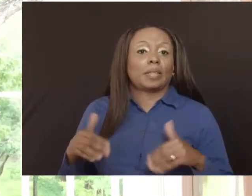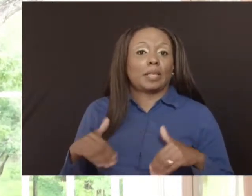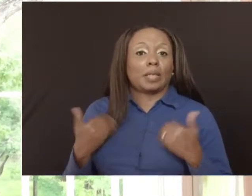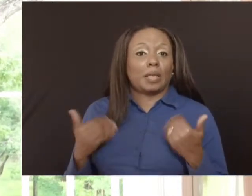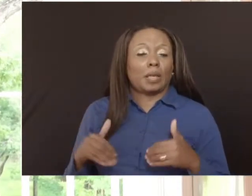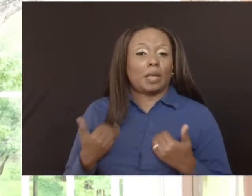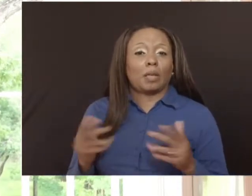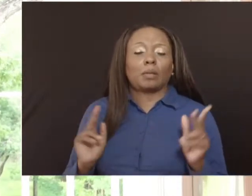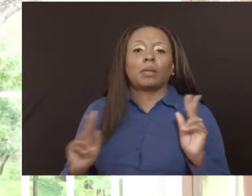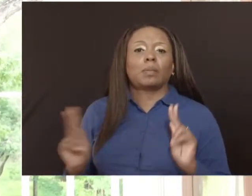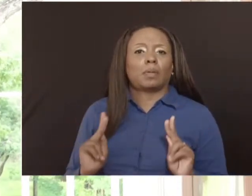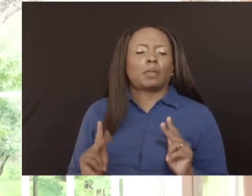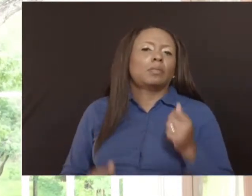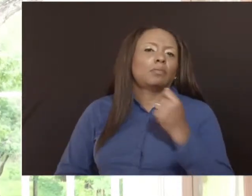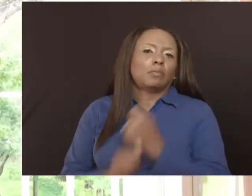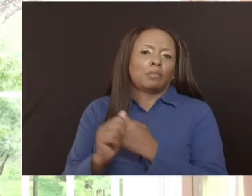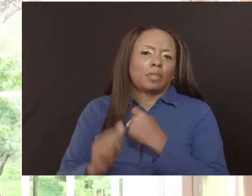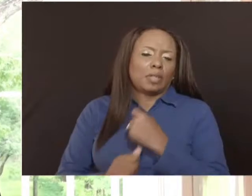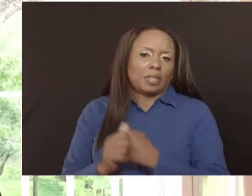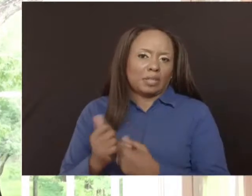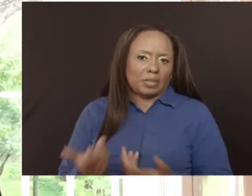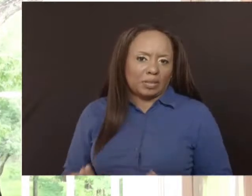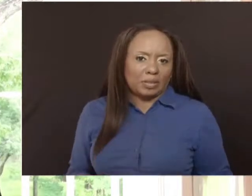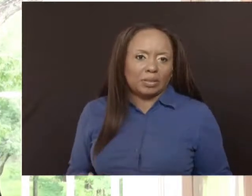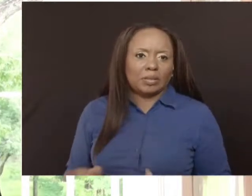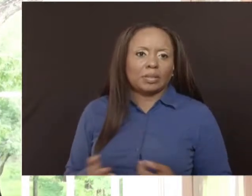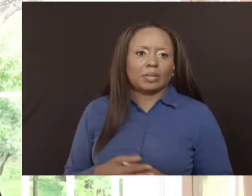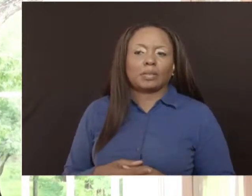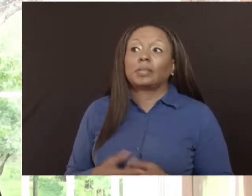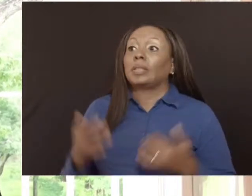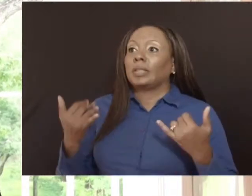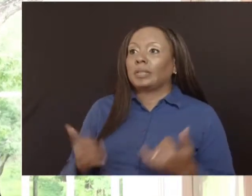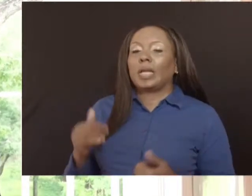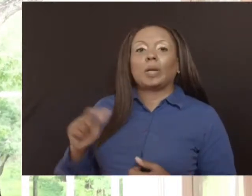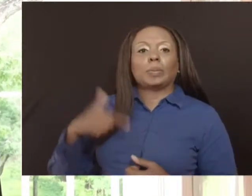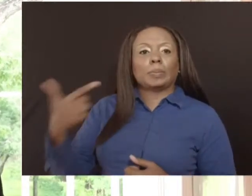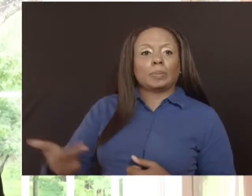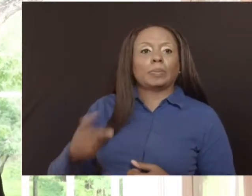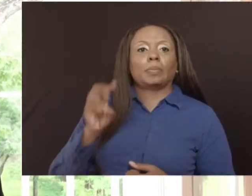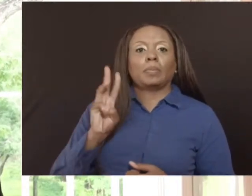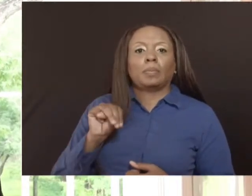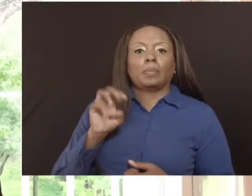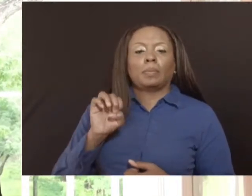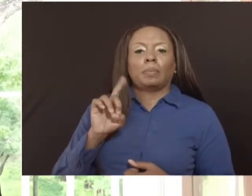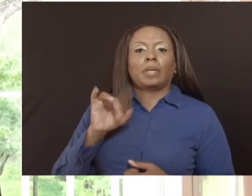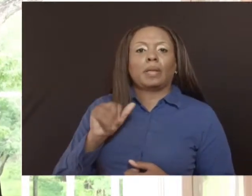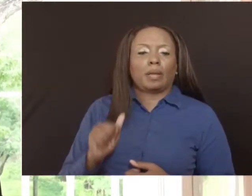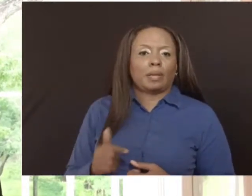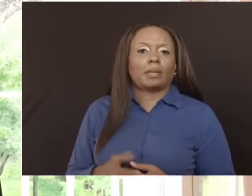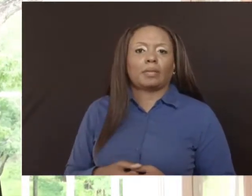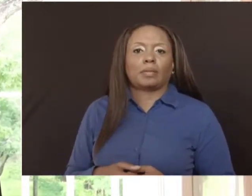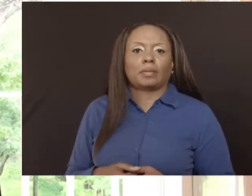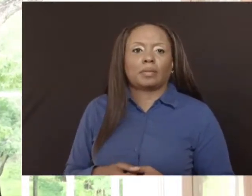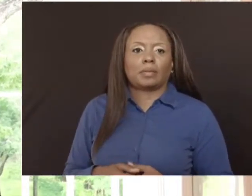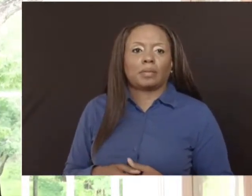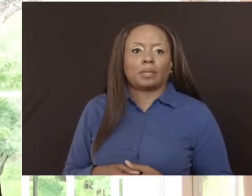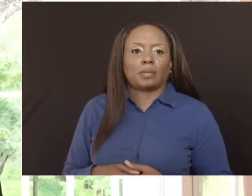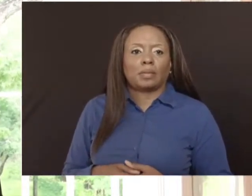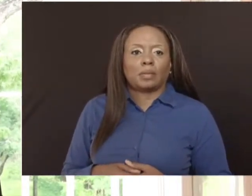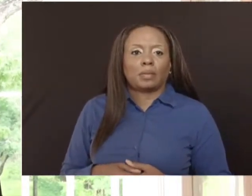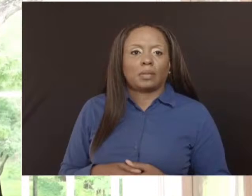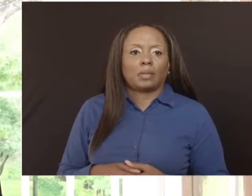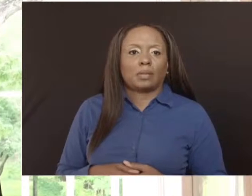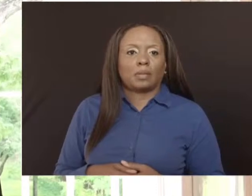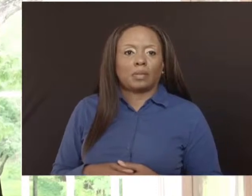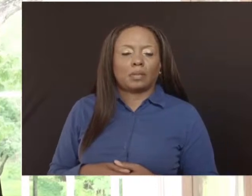are also at risk. Let's go to the media. I'm going to come to the media first, and after that, we're